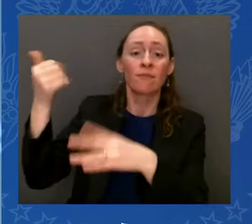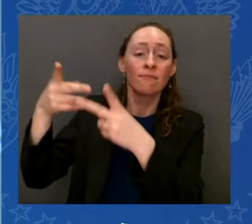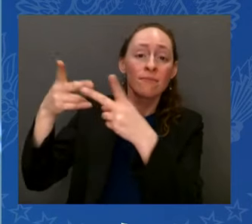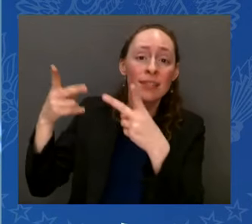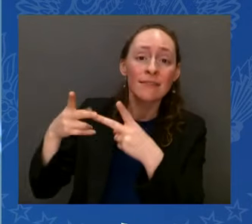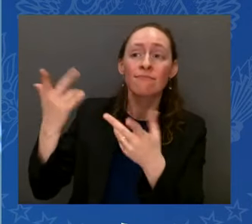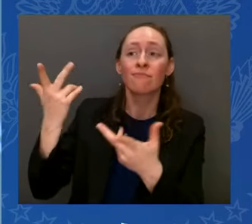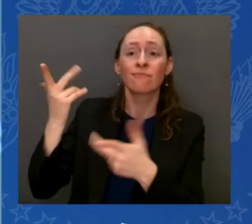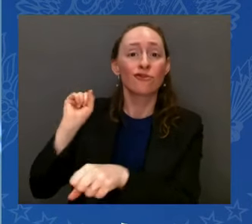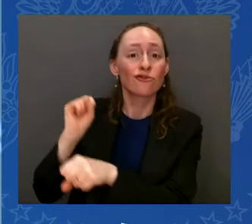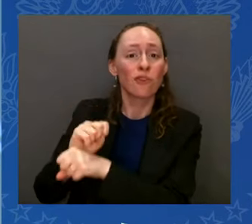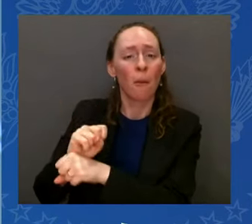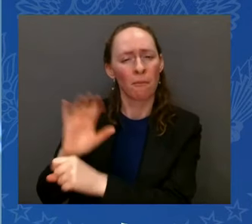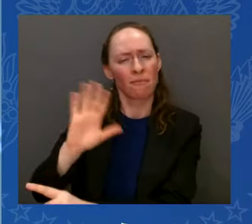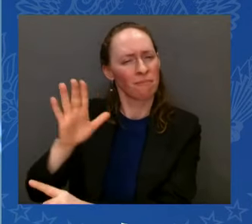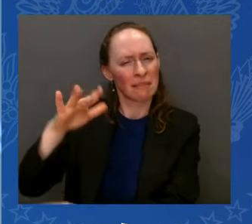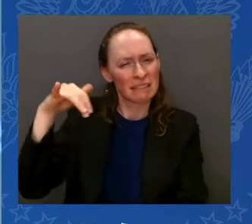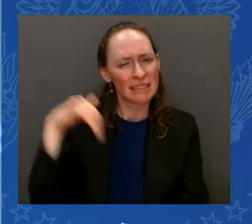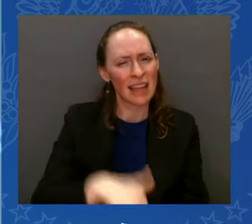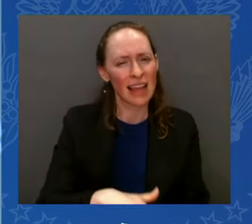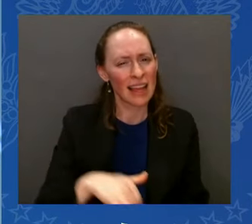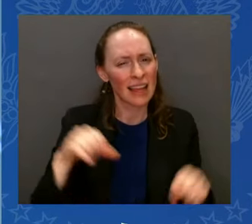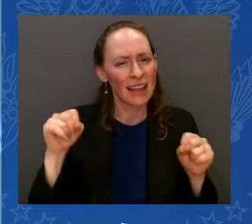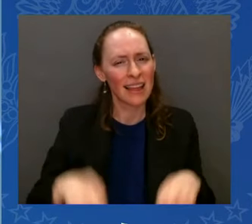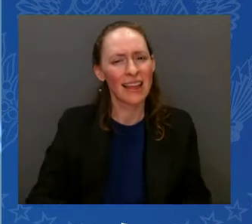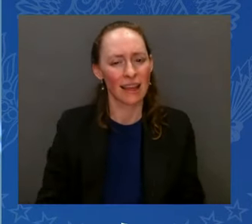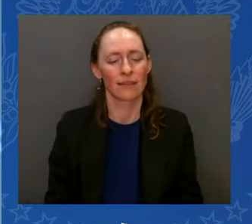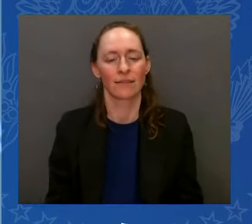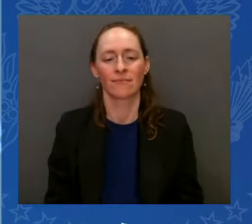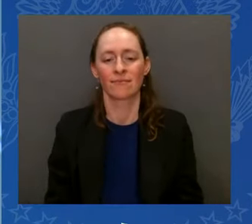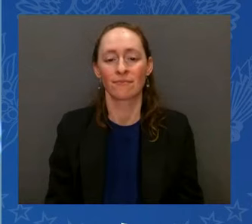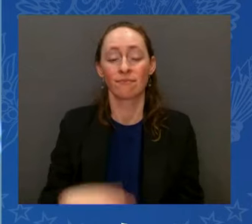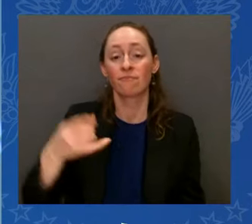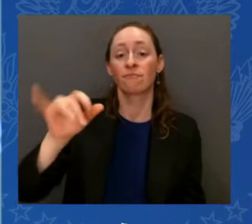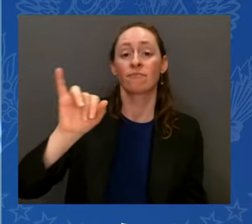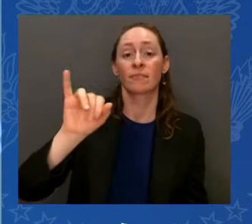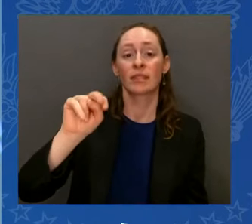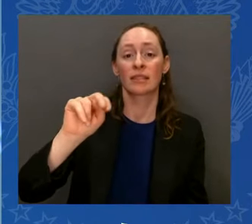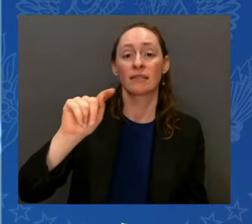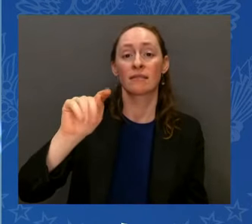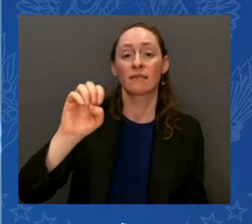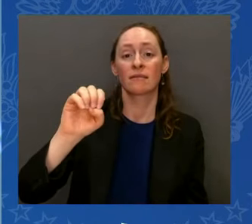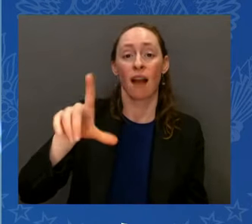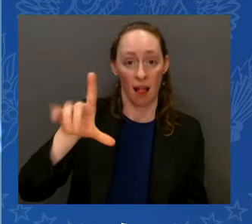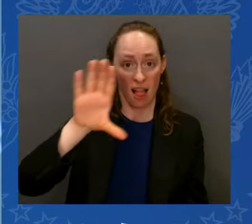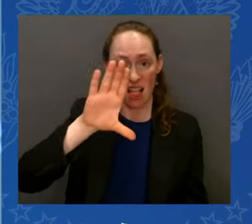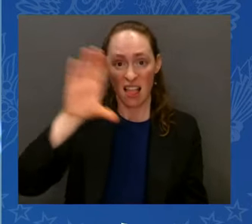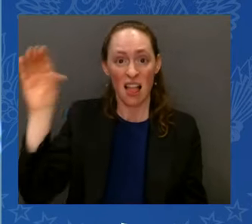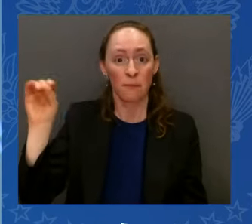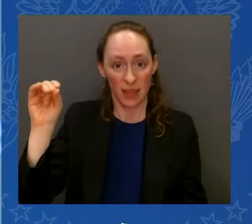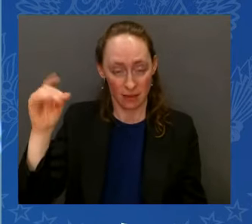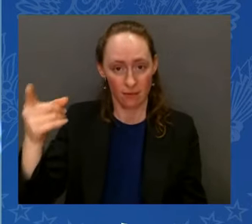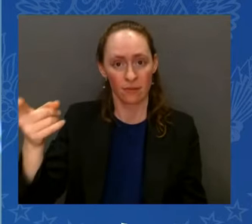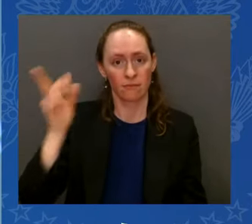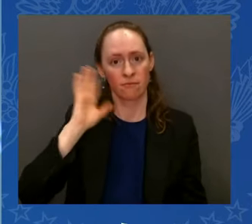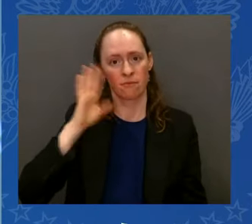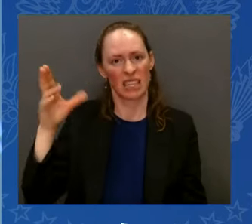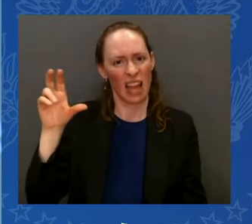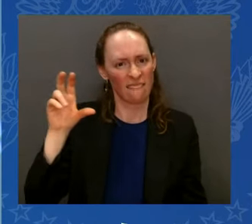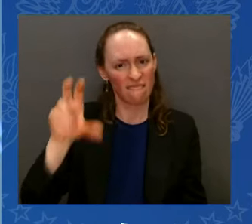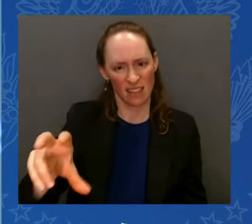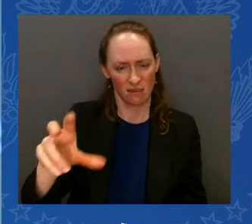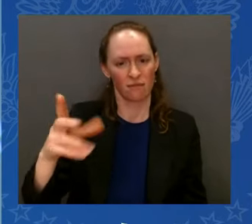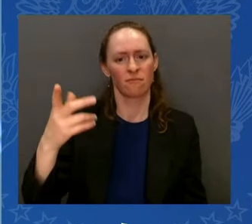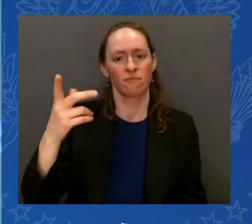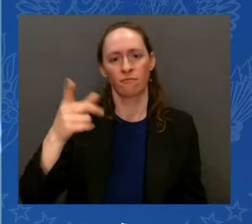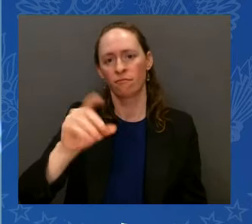invest $20 billion on 1,000 acres outside of Columbus, Ohio, that I refer to as a field of dreams. They're going to